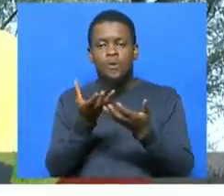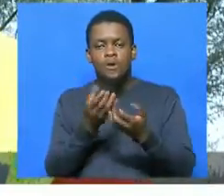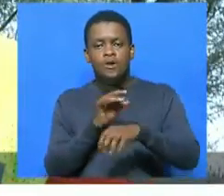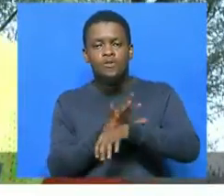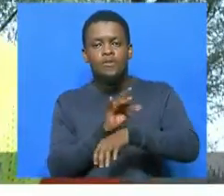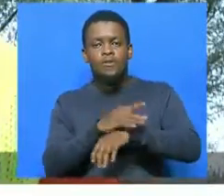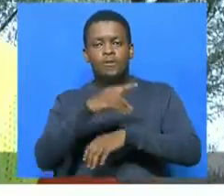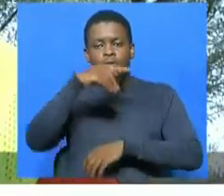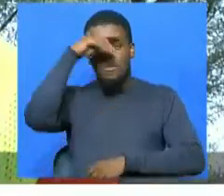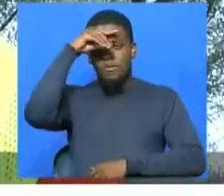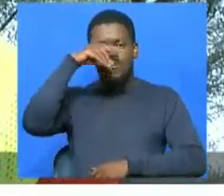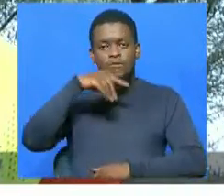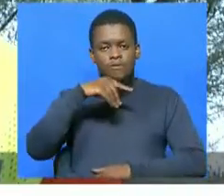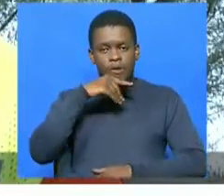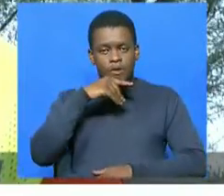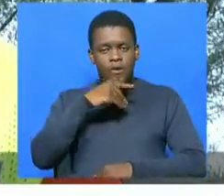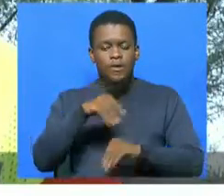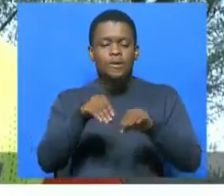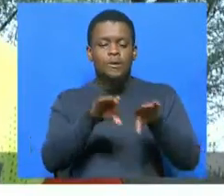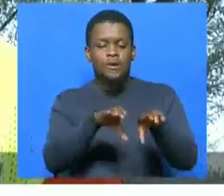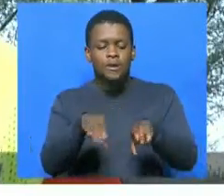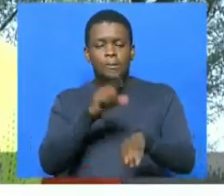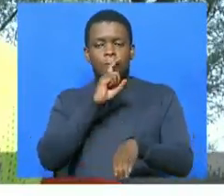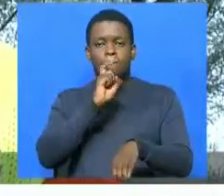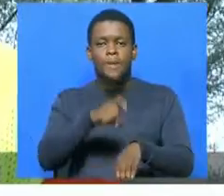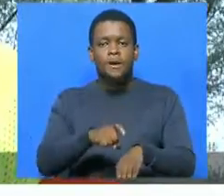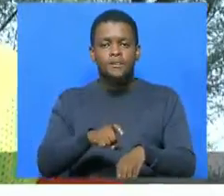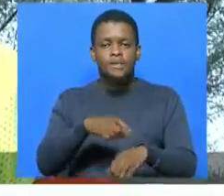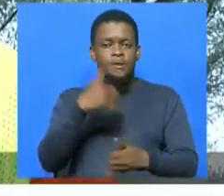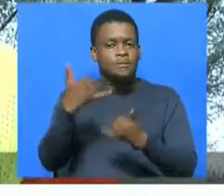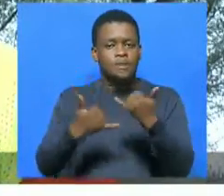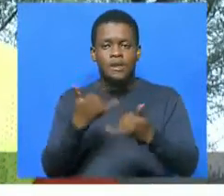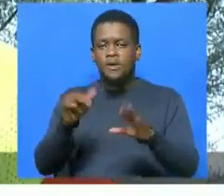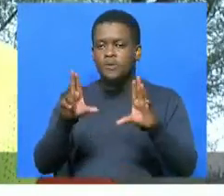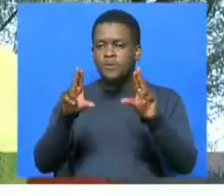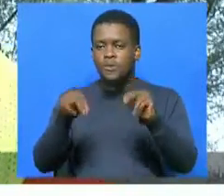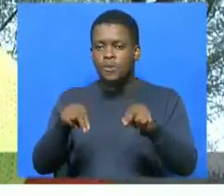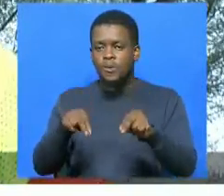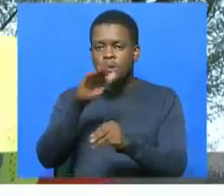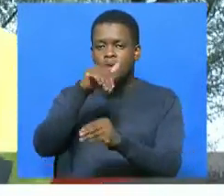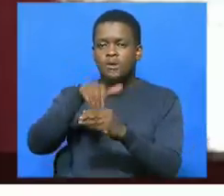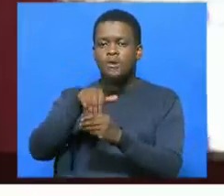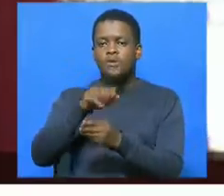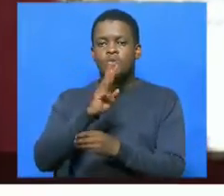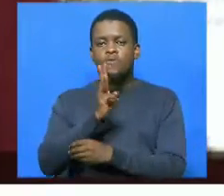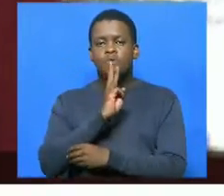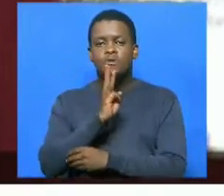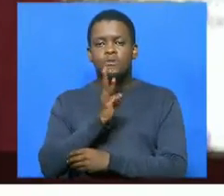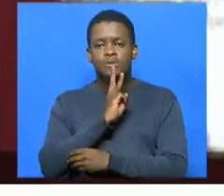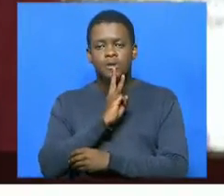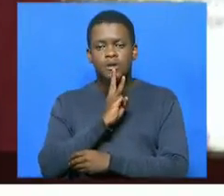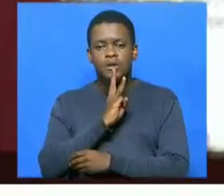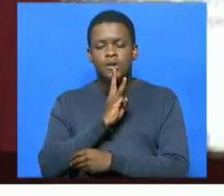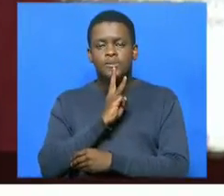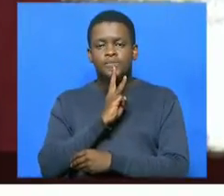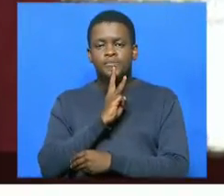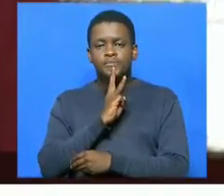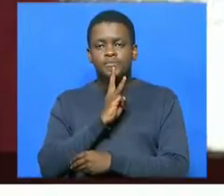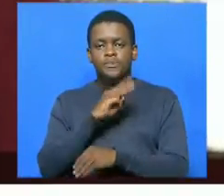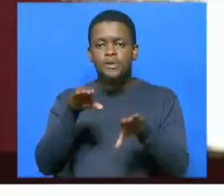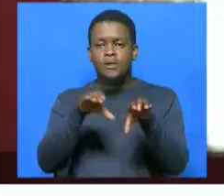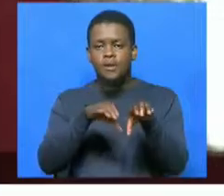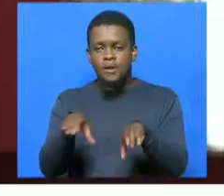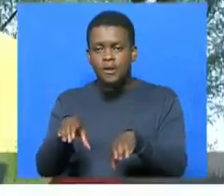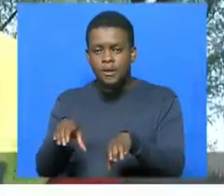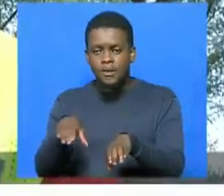their children do not play in the water, more so that we have been battling a diarrhea outbreak and we do not want the children to catch any diseases